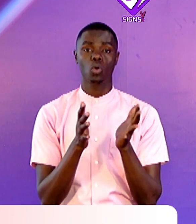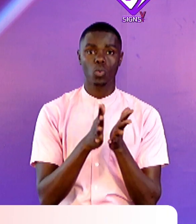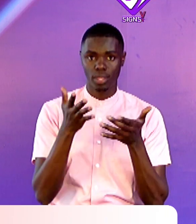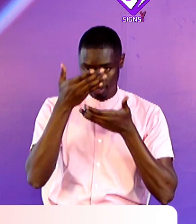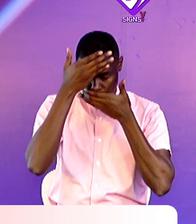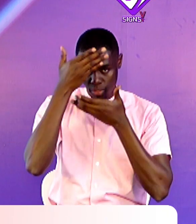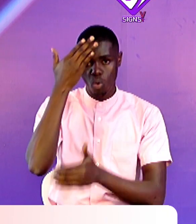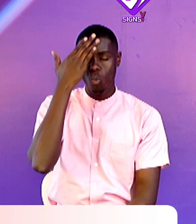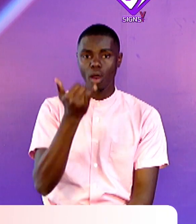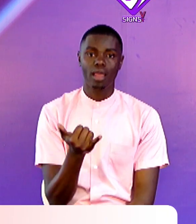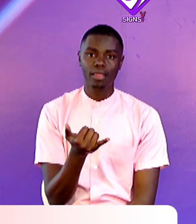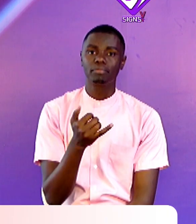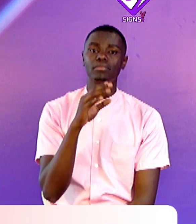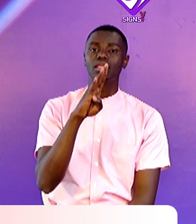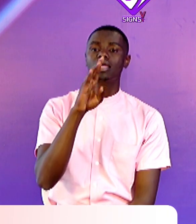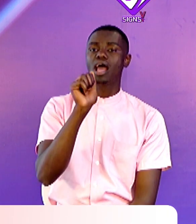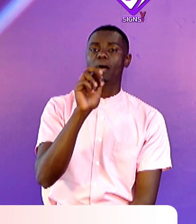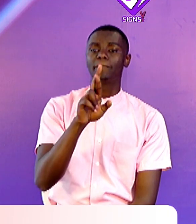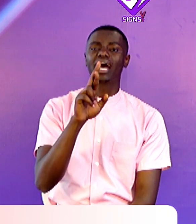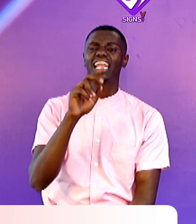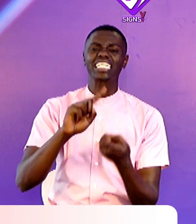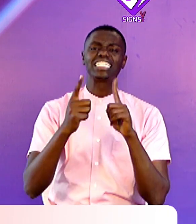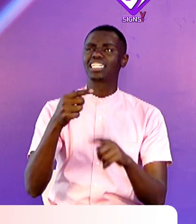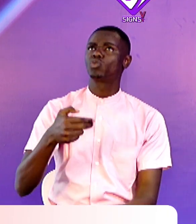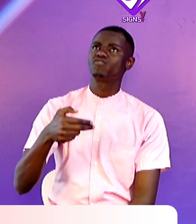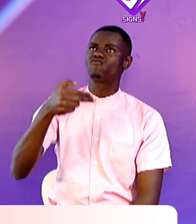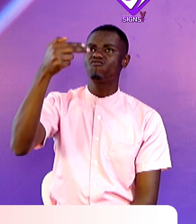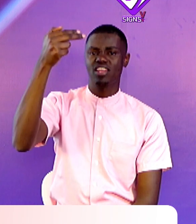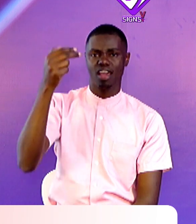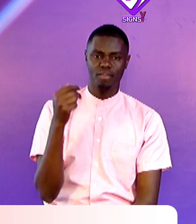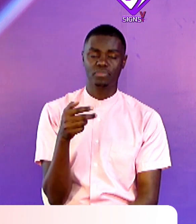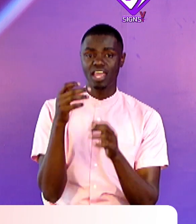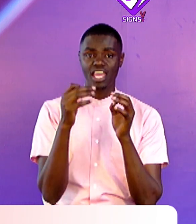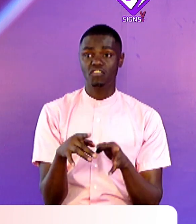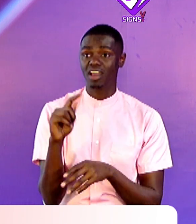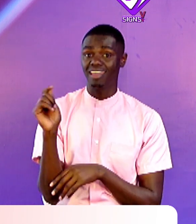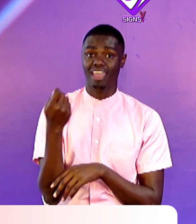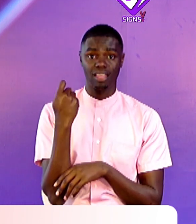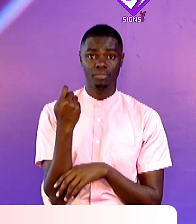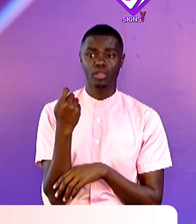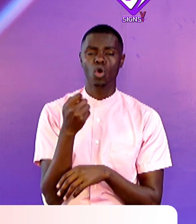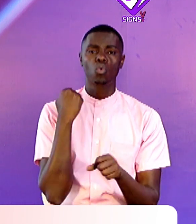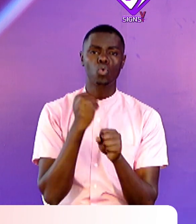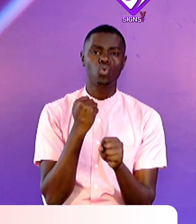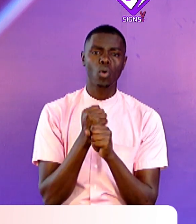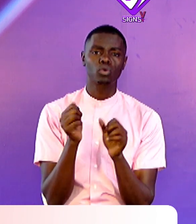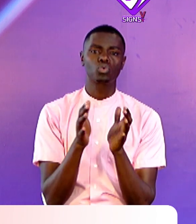you know, the bar was lifted so high that if Kenya could work